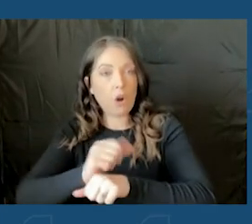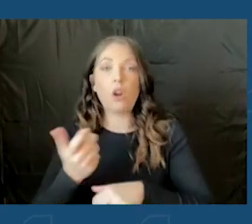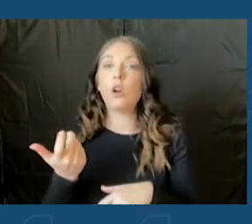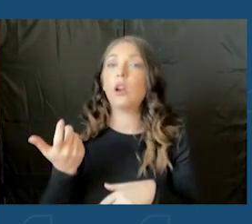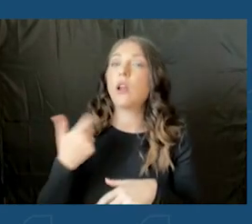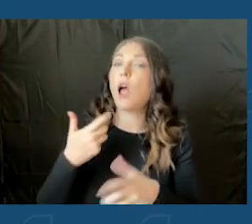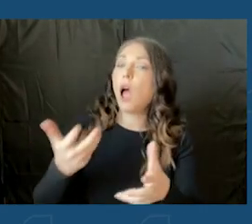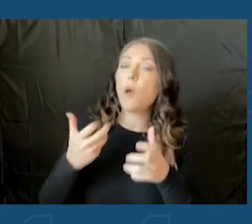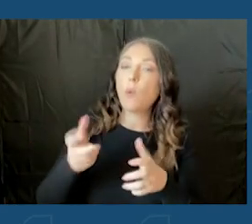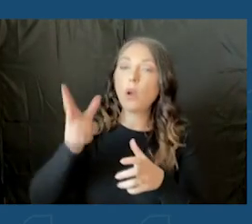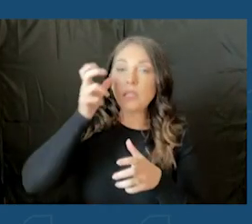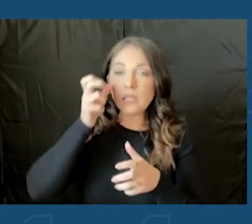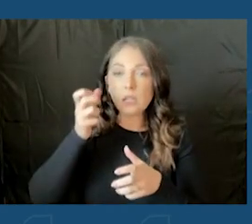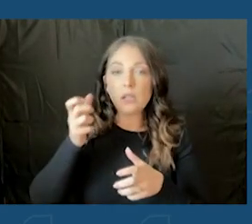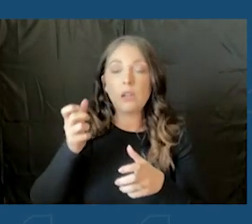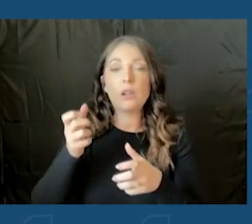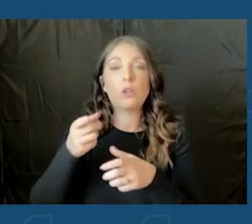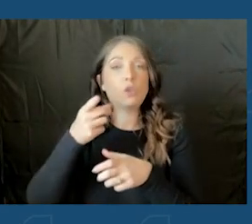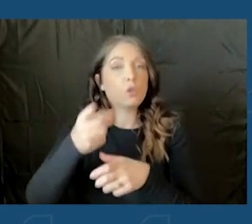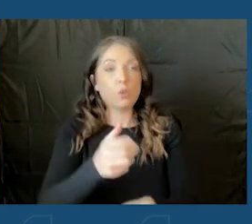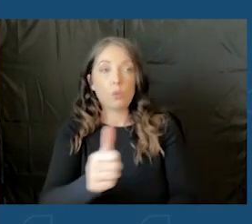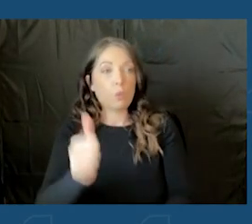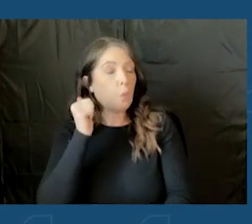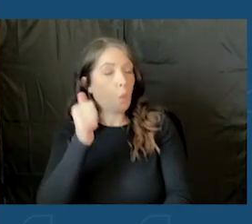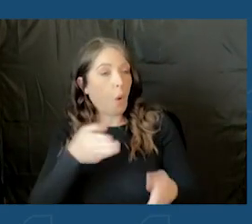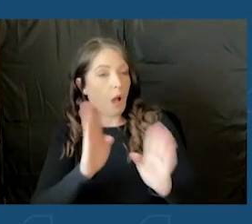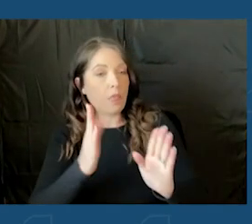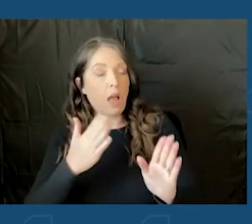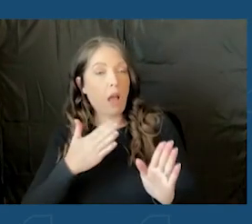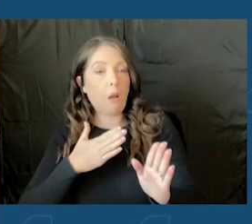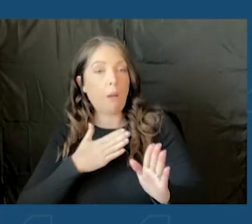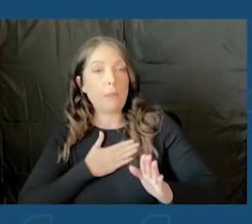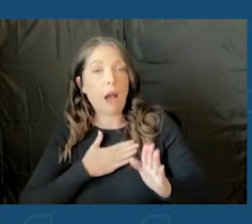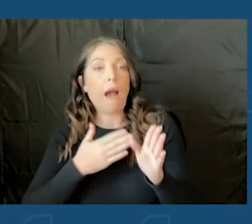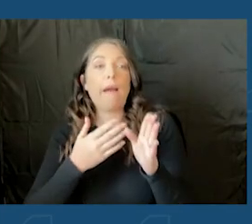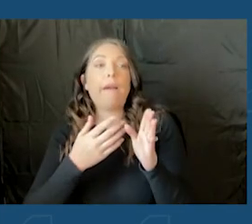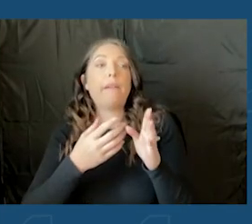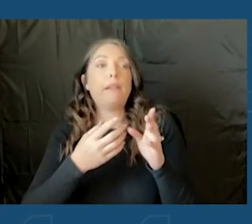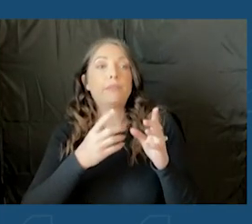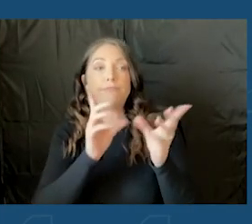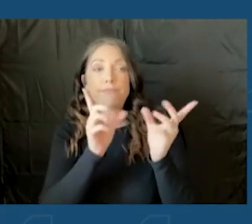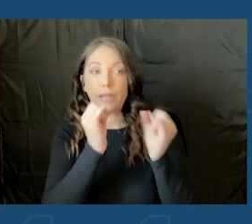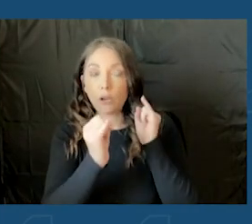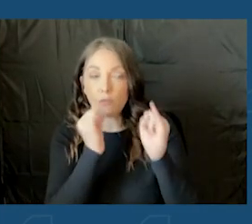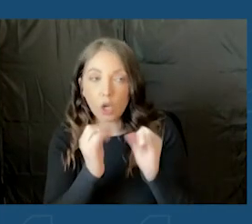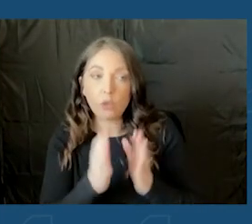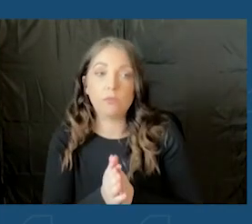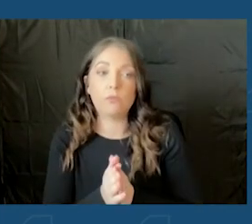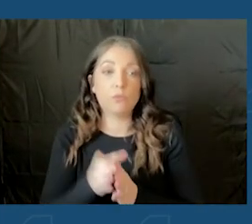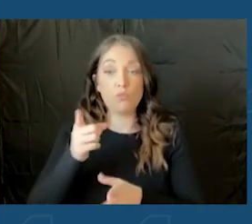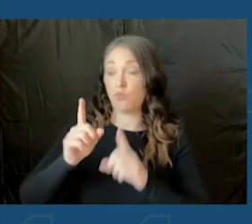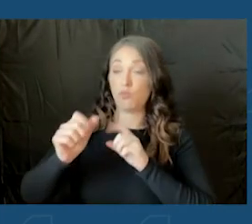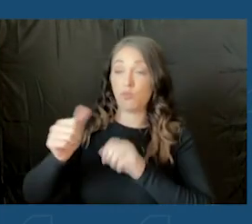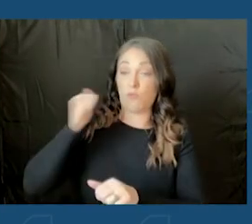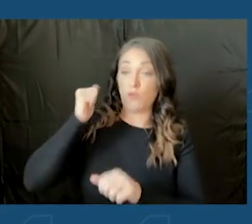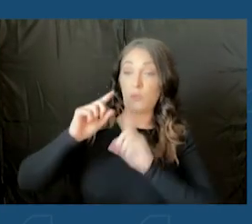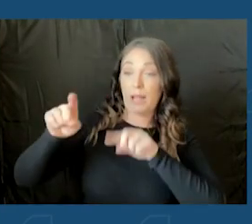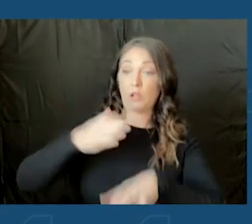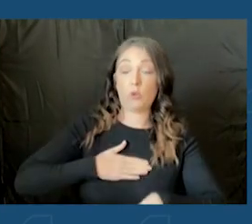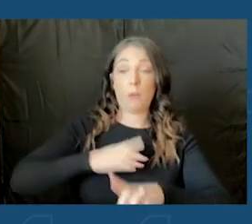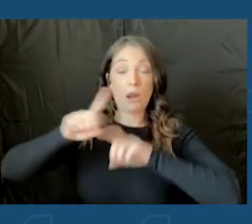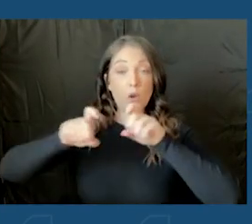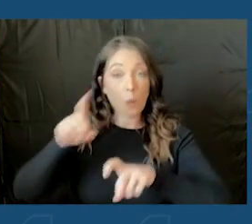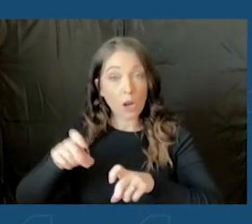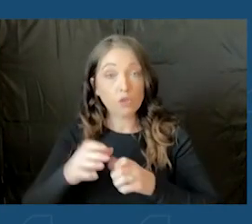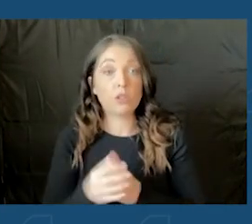won't give me an interview with the commissioner and you didn't answer my questions that I sent, what you're going to do to fix the unemployment system